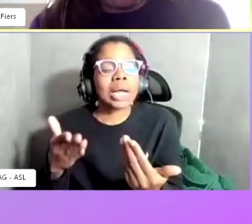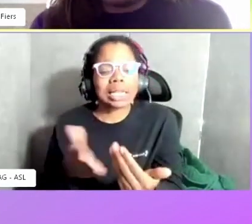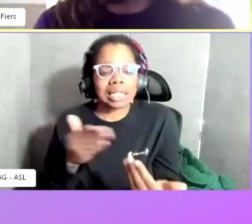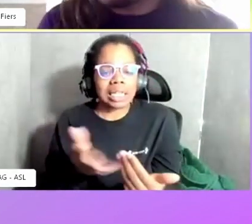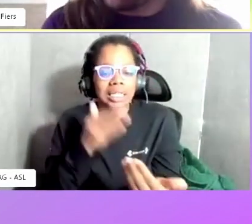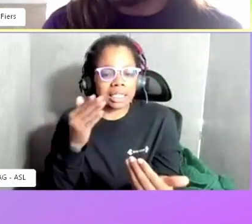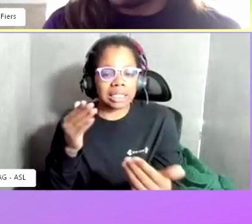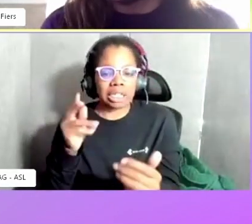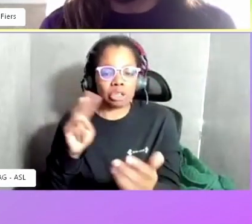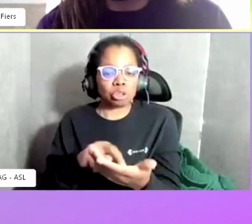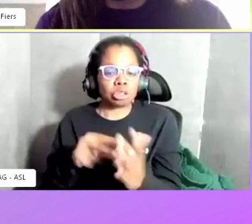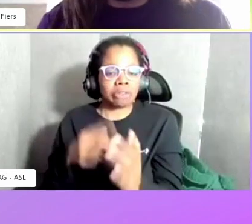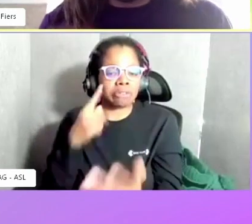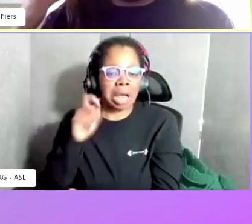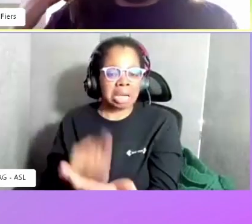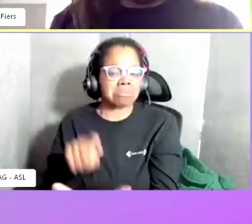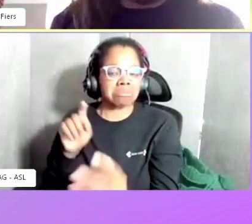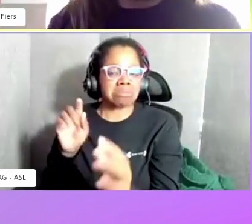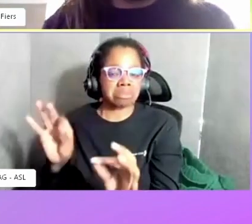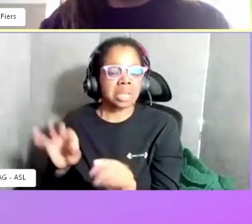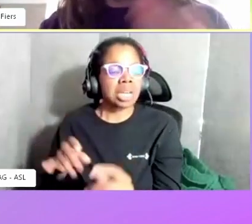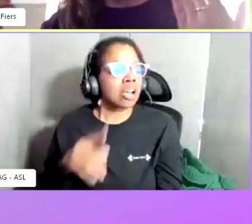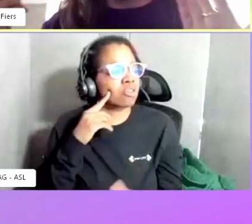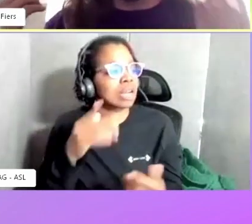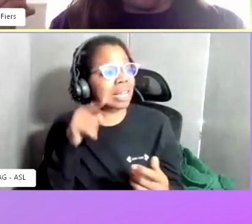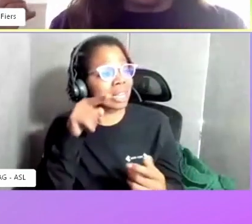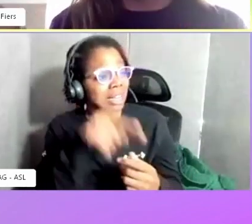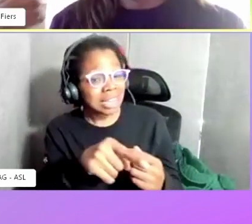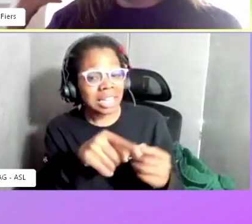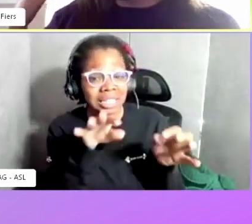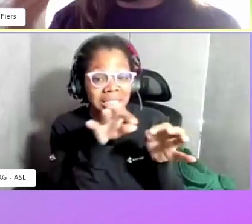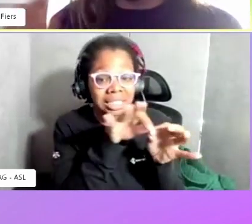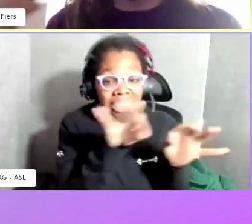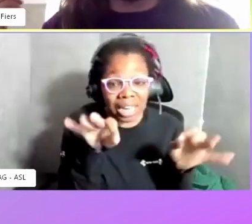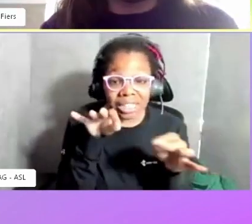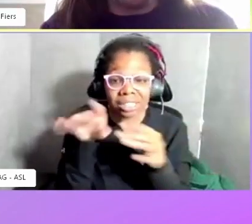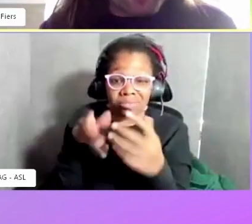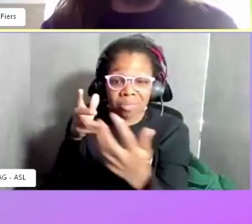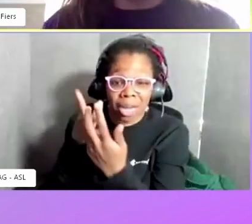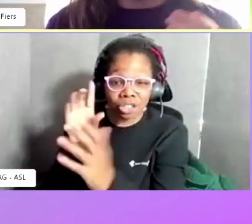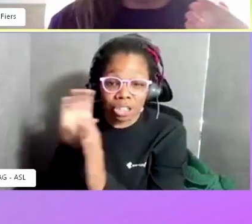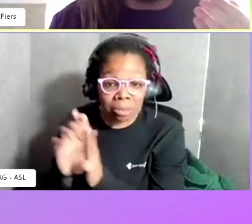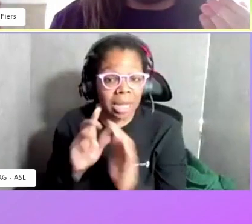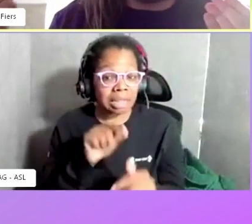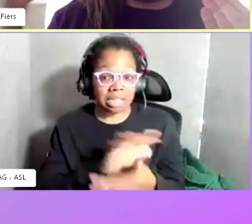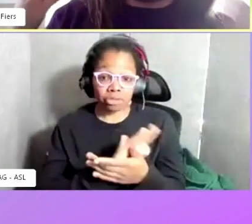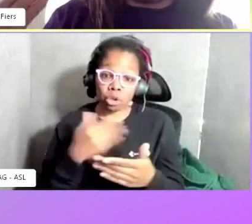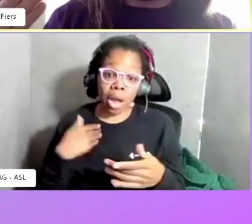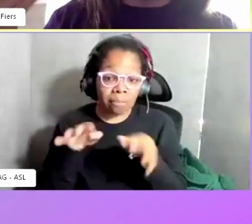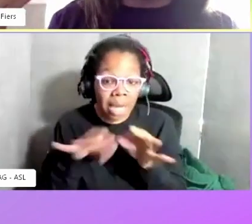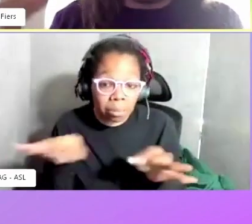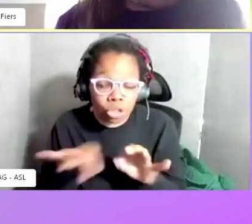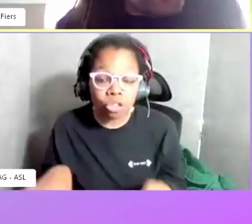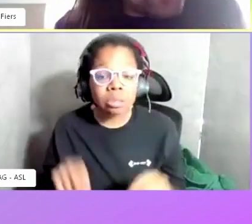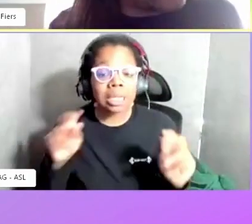user needs. Things like, does this text describe this image? Does this video have captions? Is the